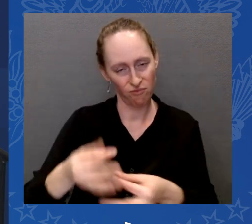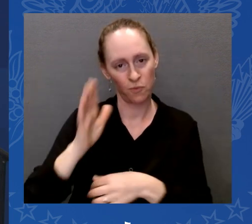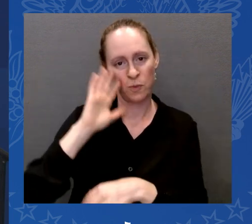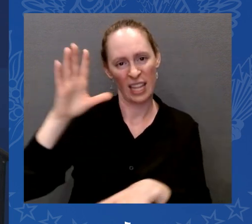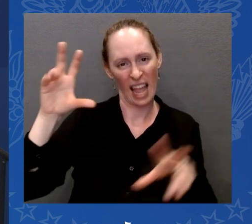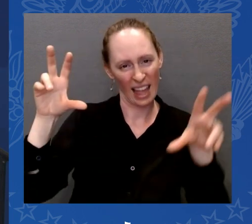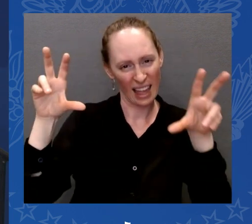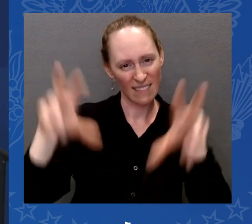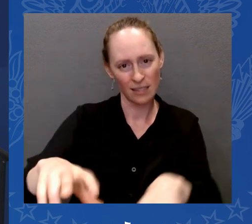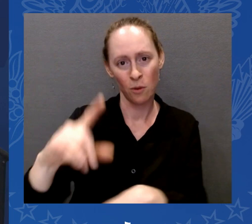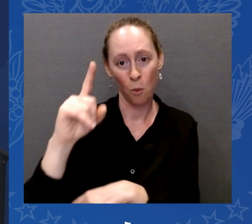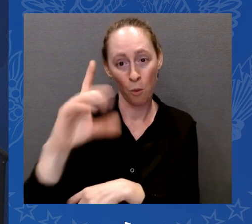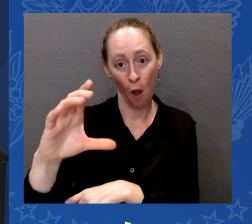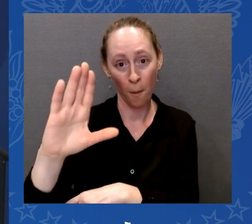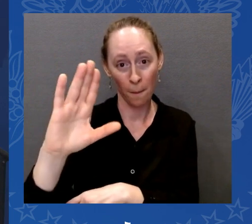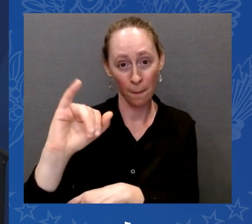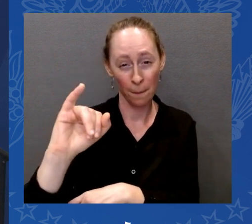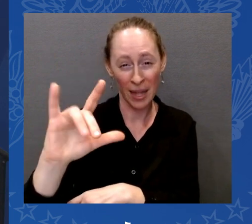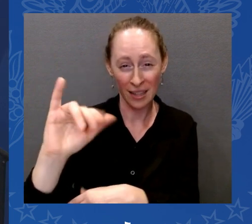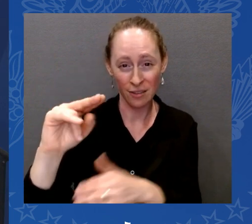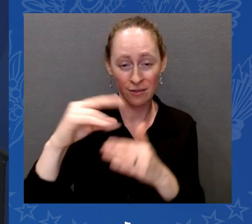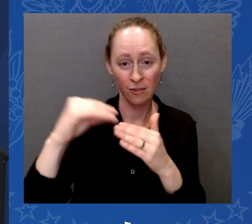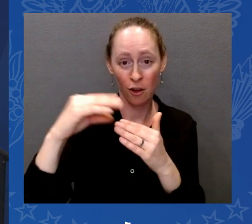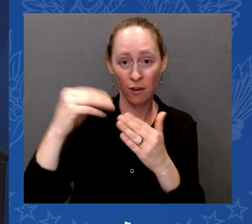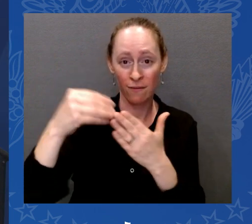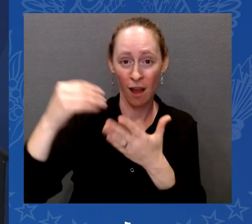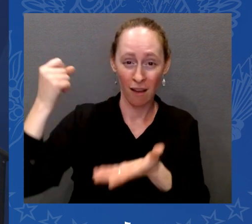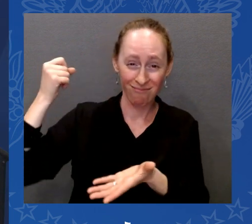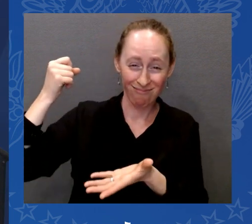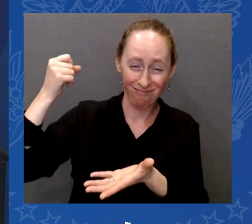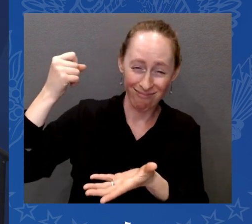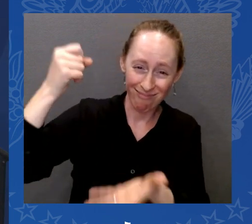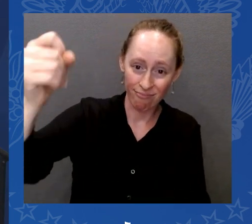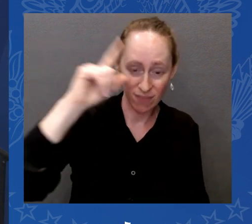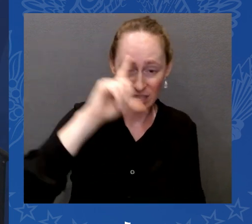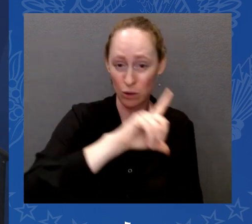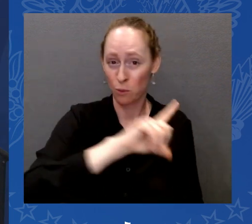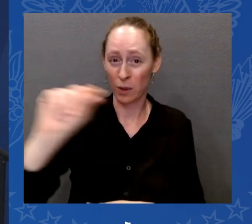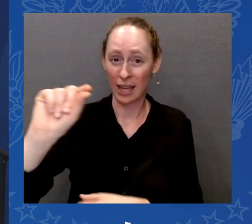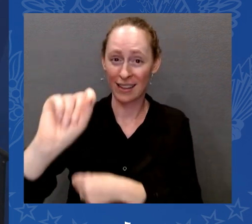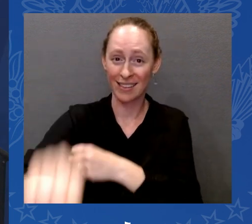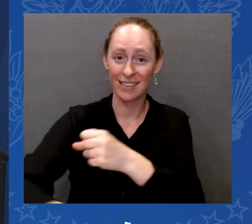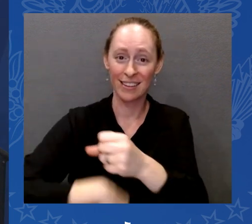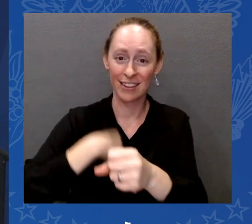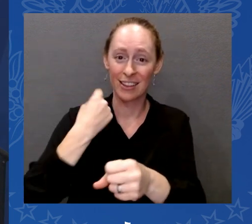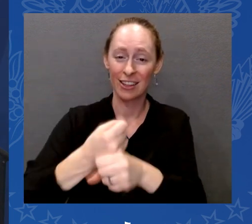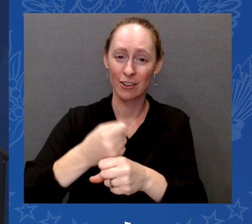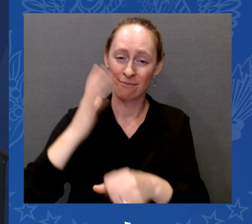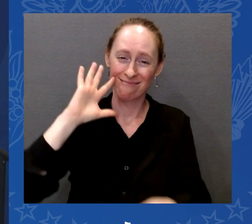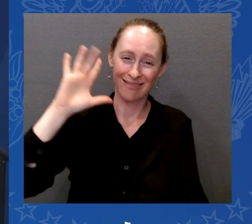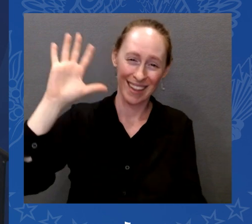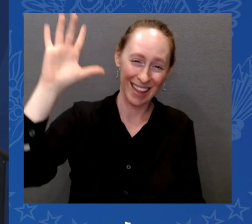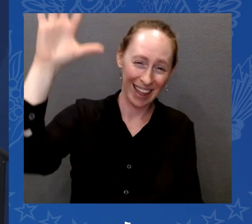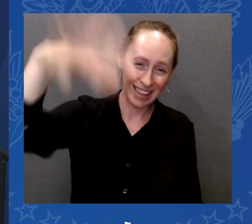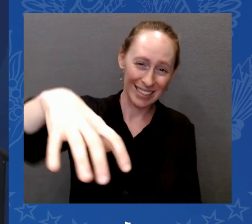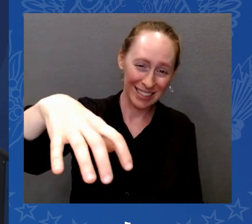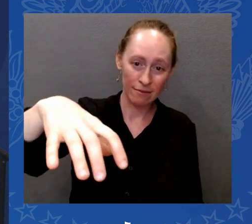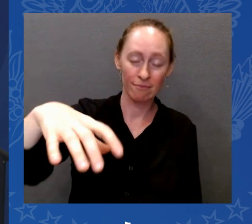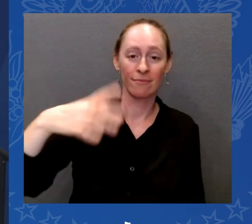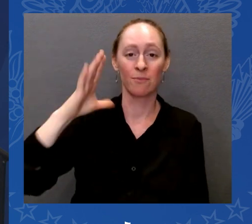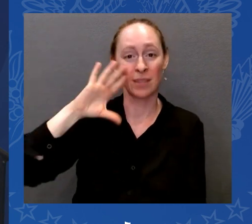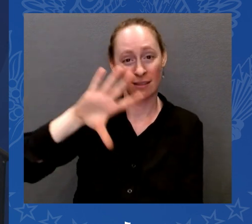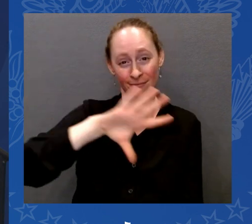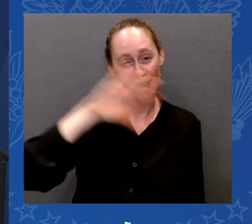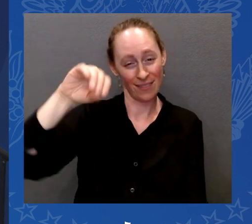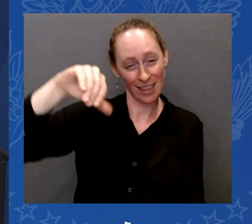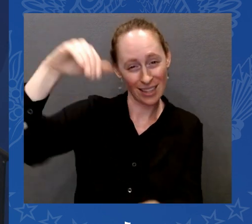fab manufacturing complex employing 50,000 workers here in New York. When